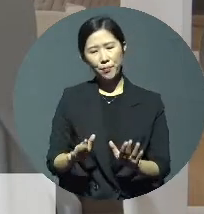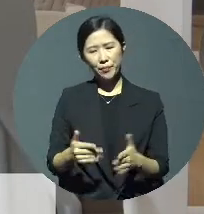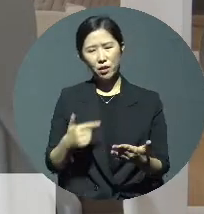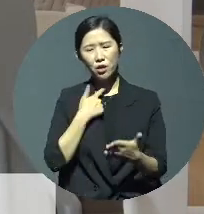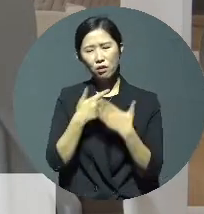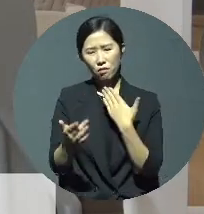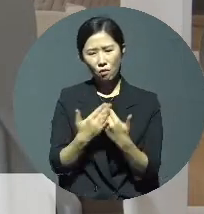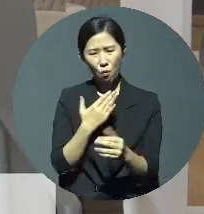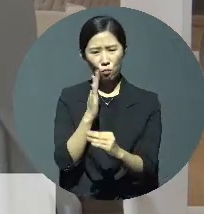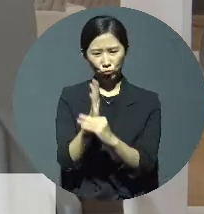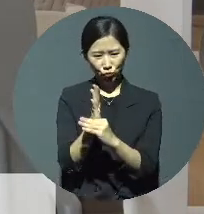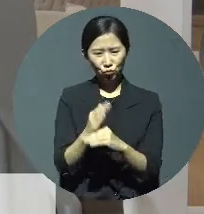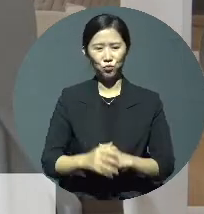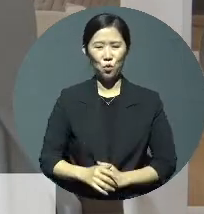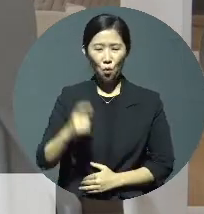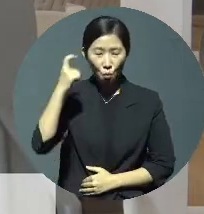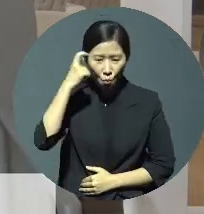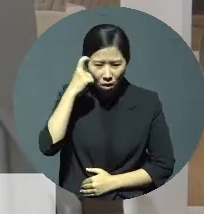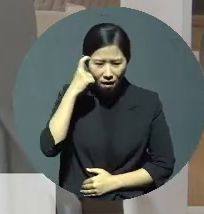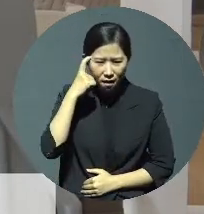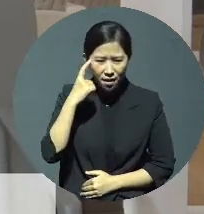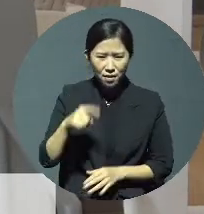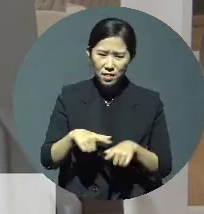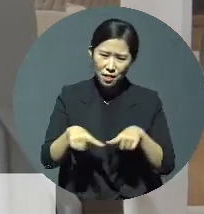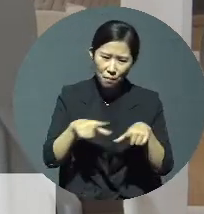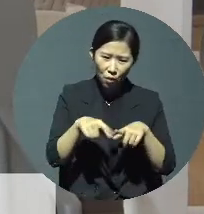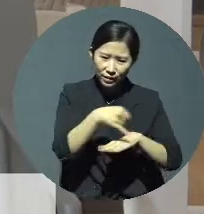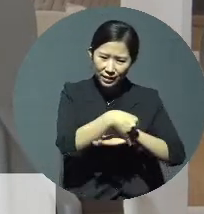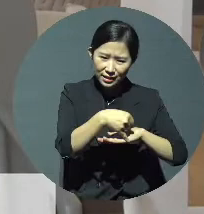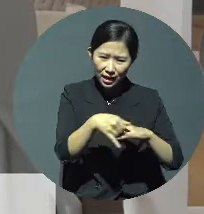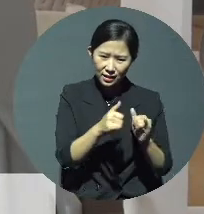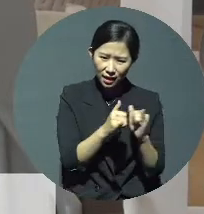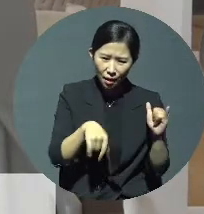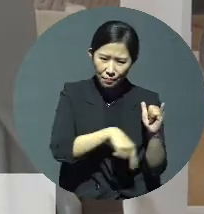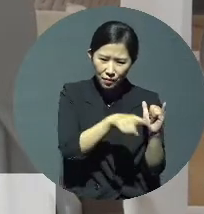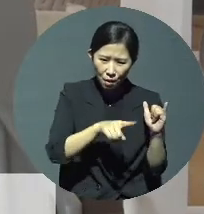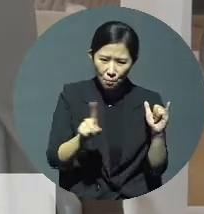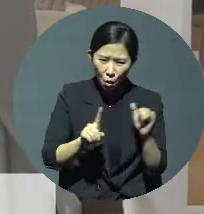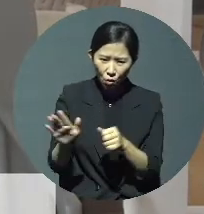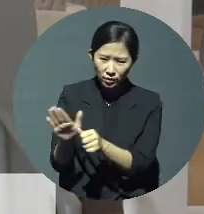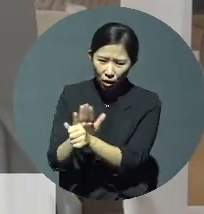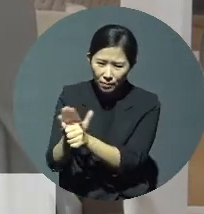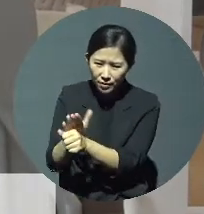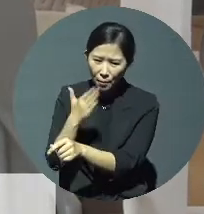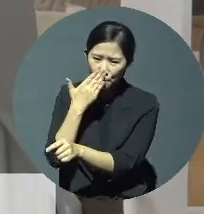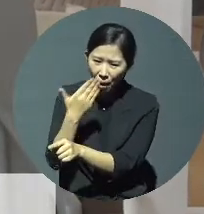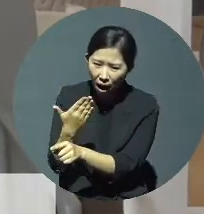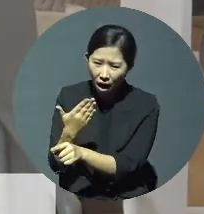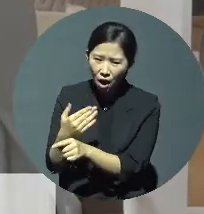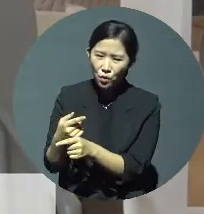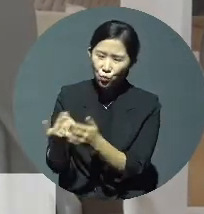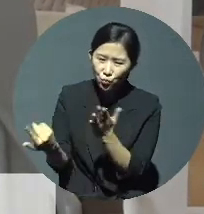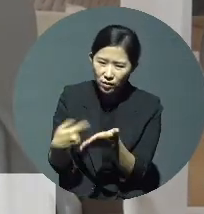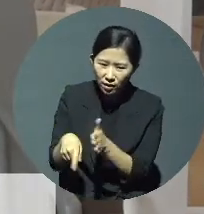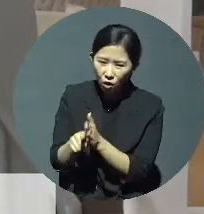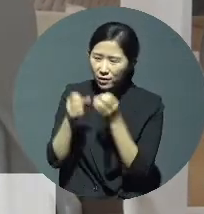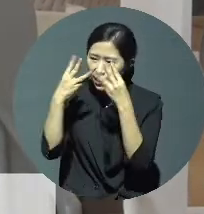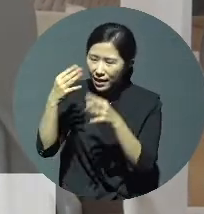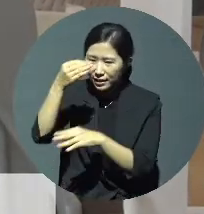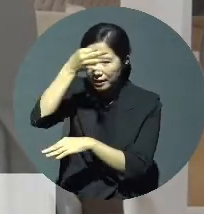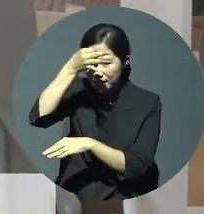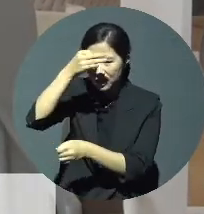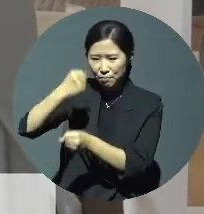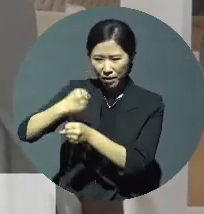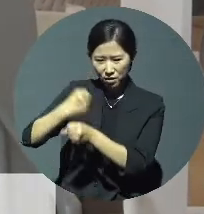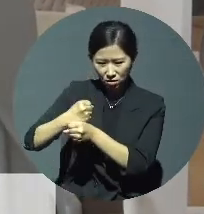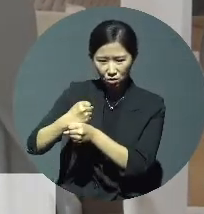time of change. You know, normally as a designer, you're looking for things that will drive new features and opportunities for